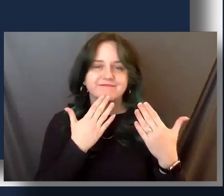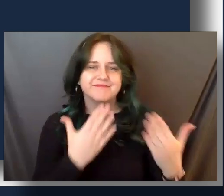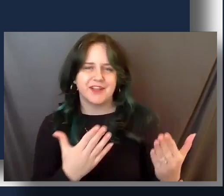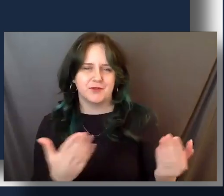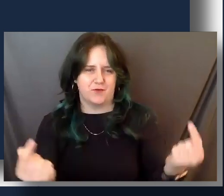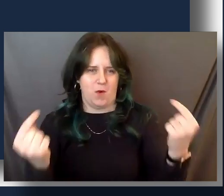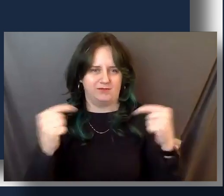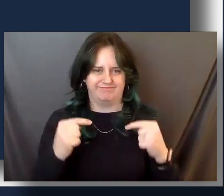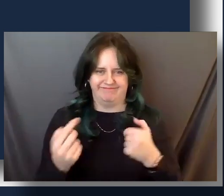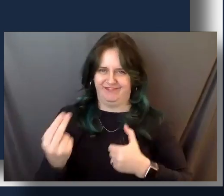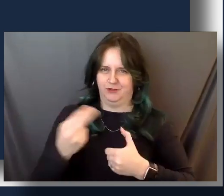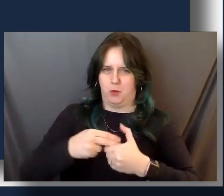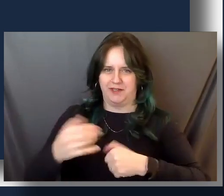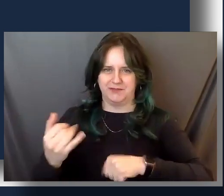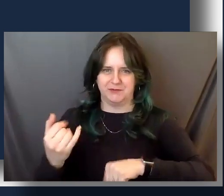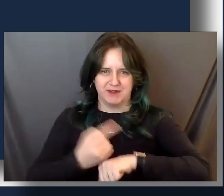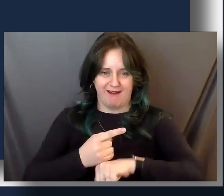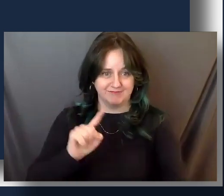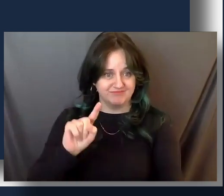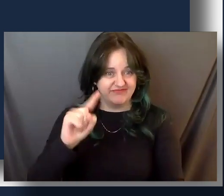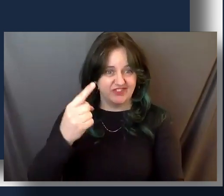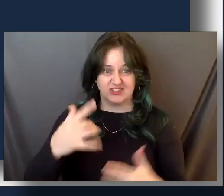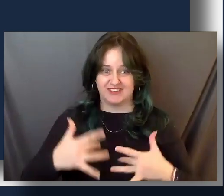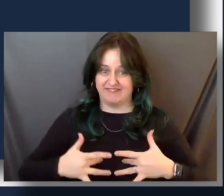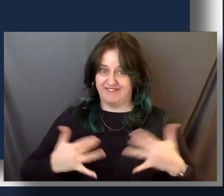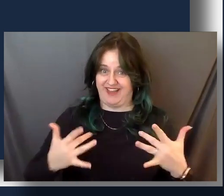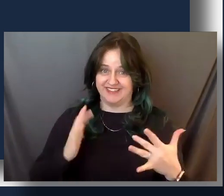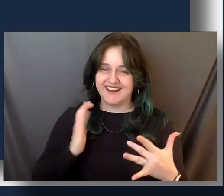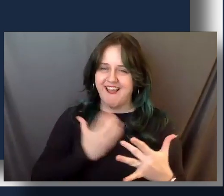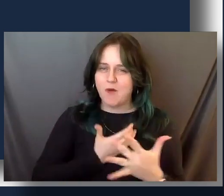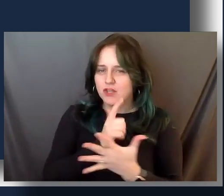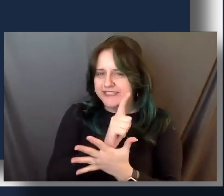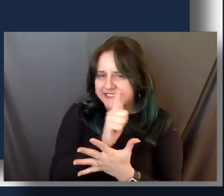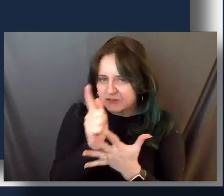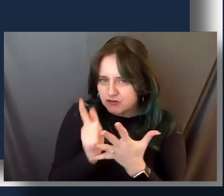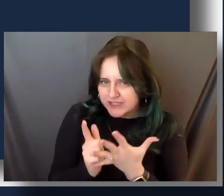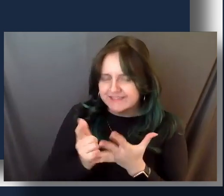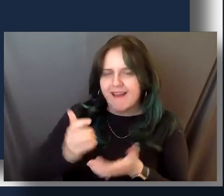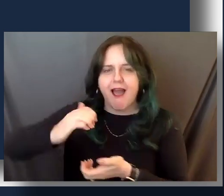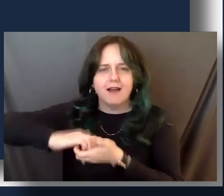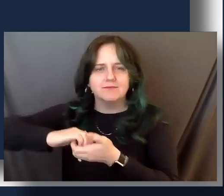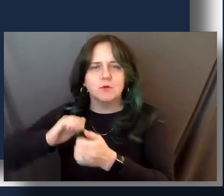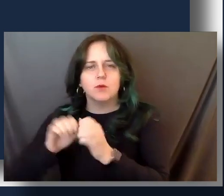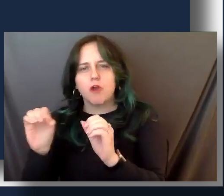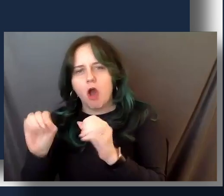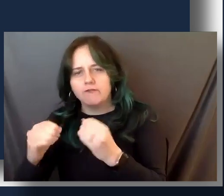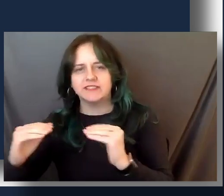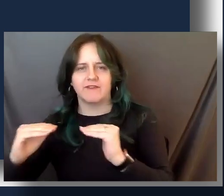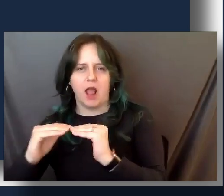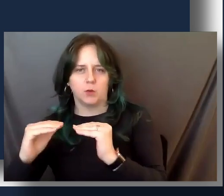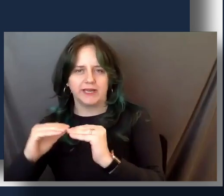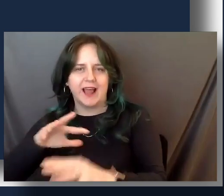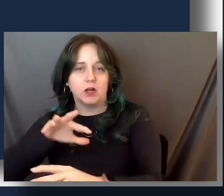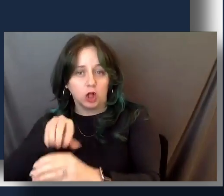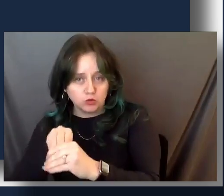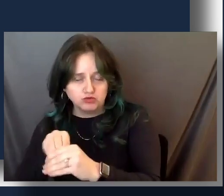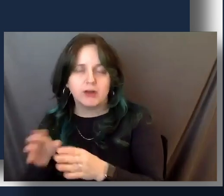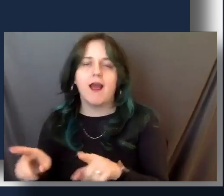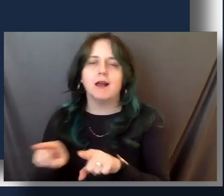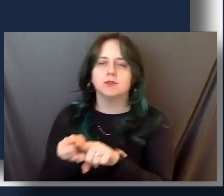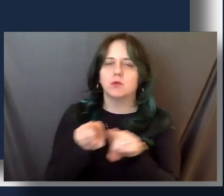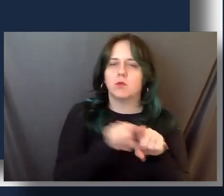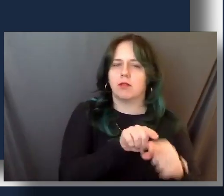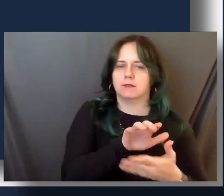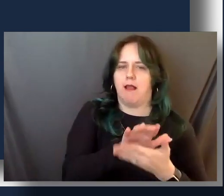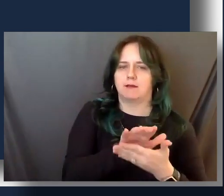today for the first event in a joint series between the Office for Equity, Diversity, and Inclusion and the Academic Senate, and